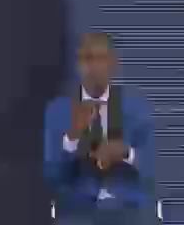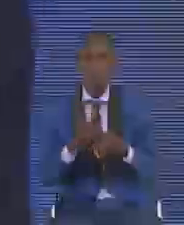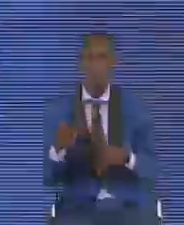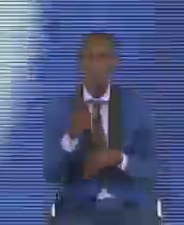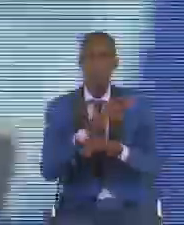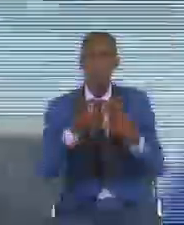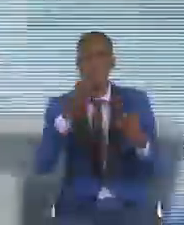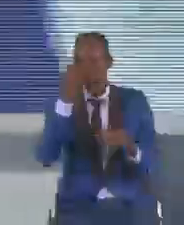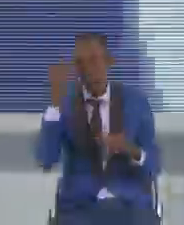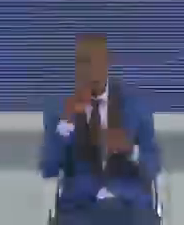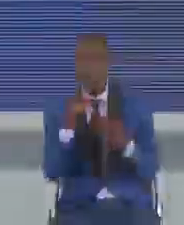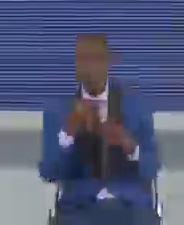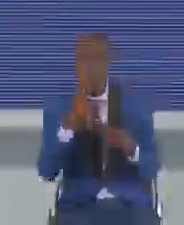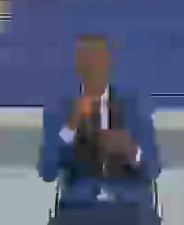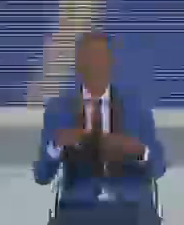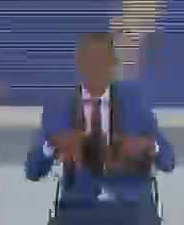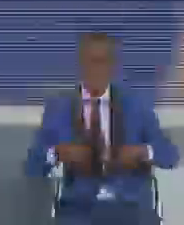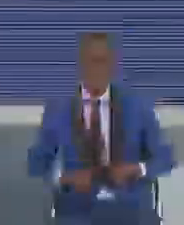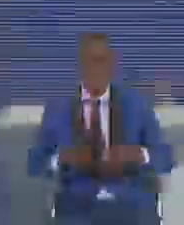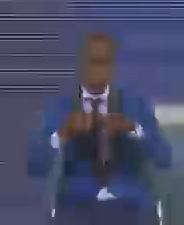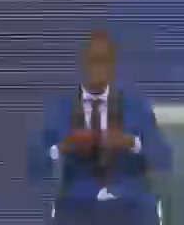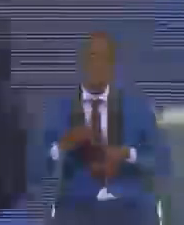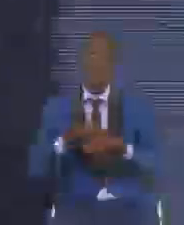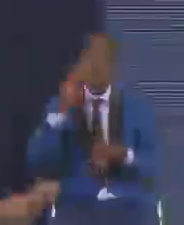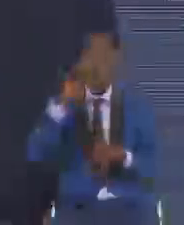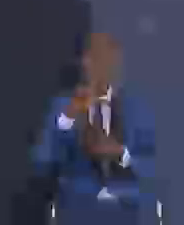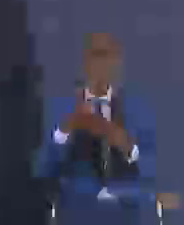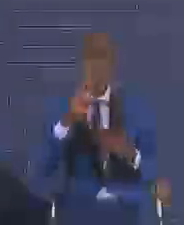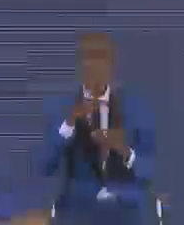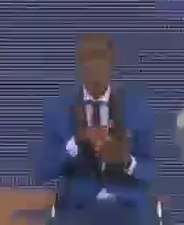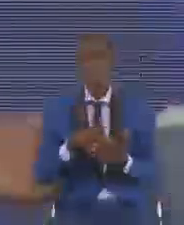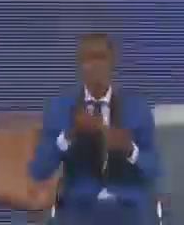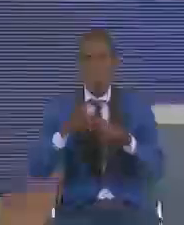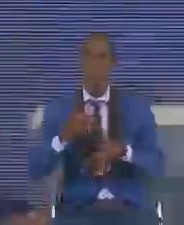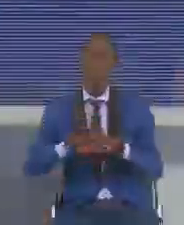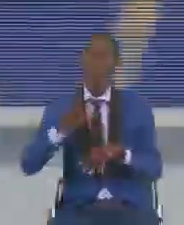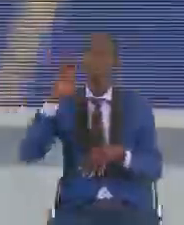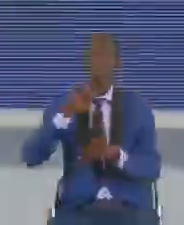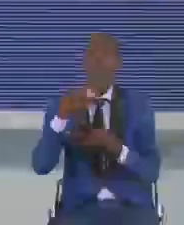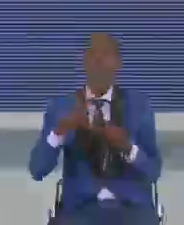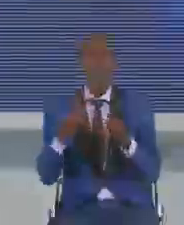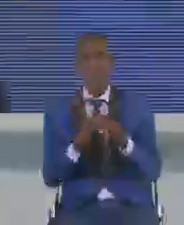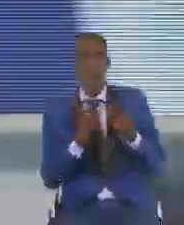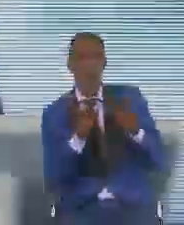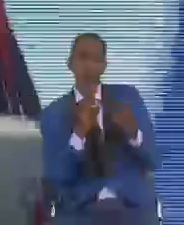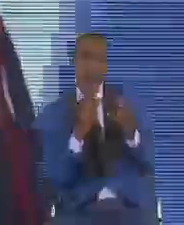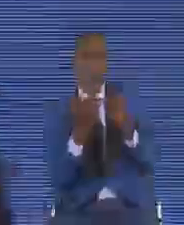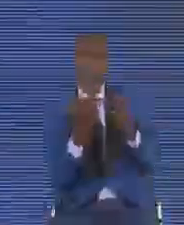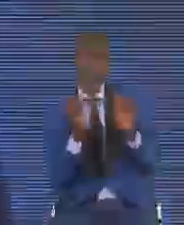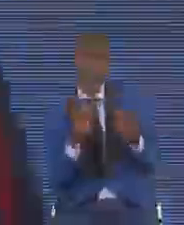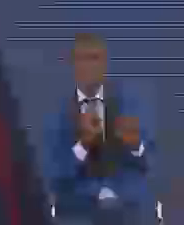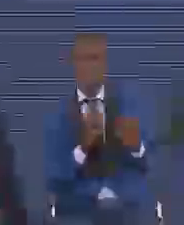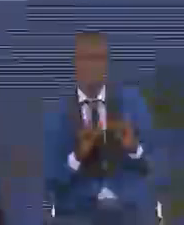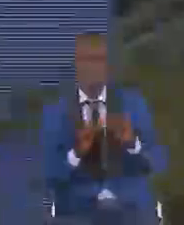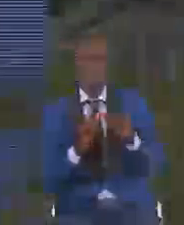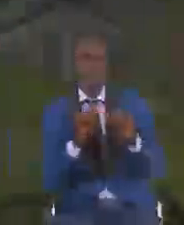forget, when you are tired, lean on him. When you are weary, lean on him. When it appears, can I take another step